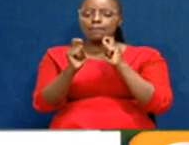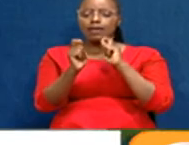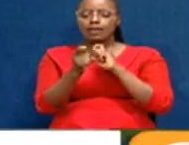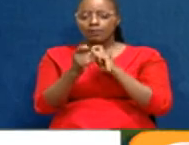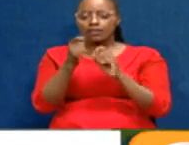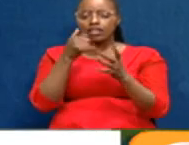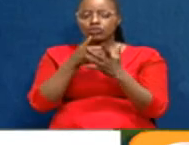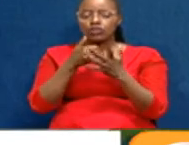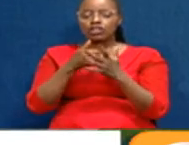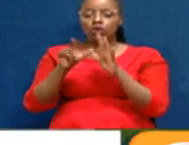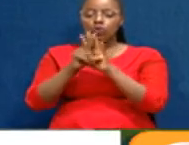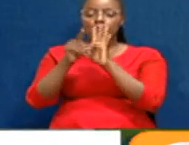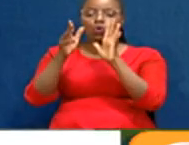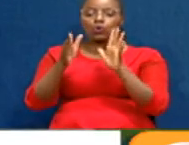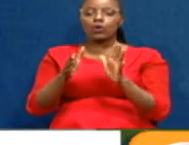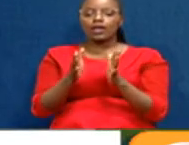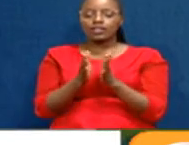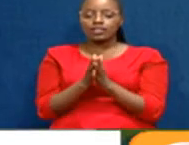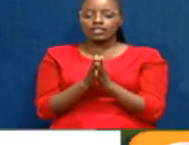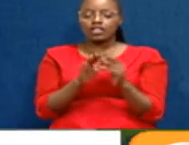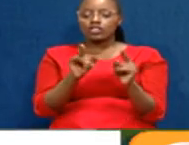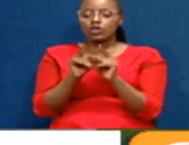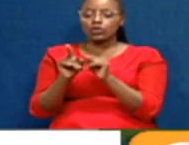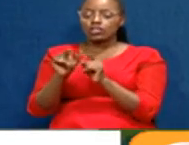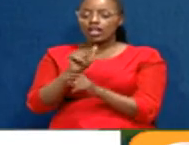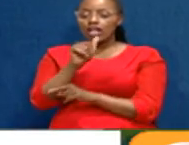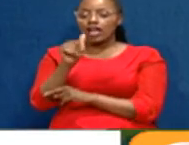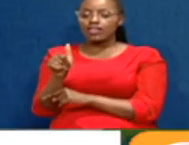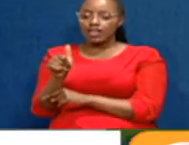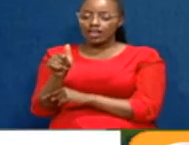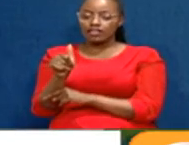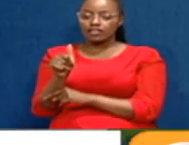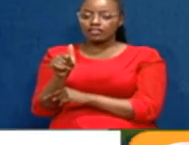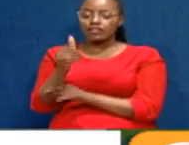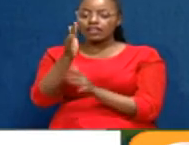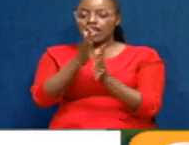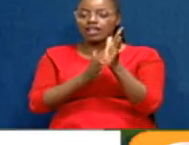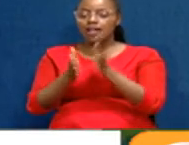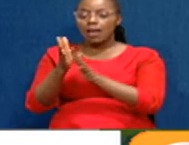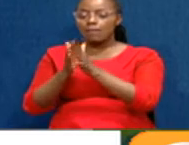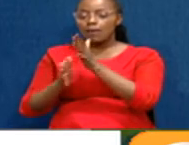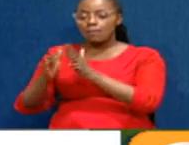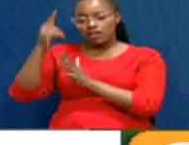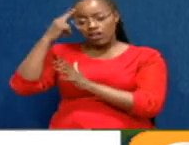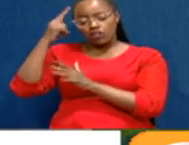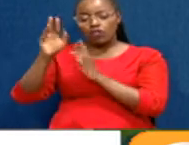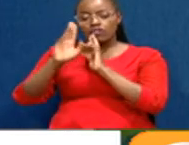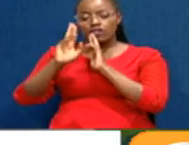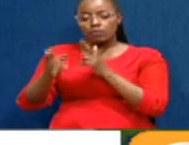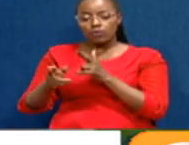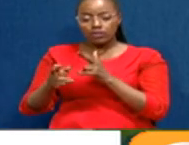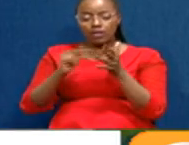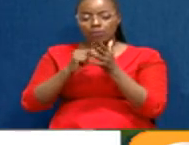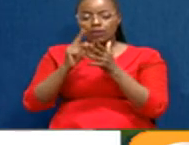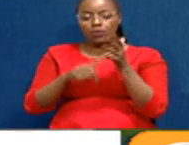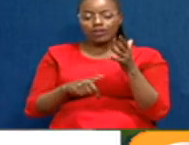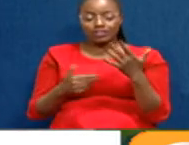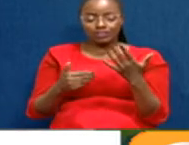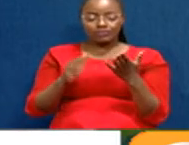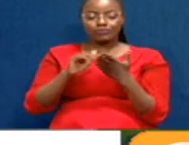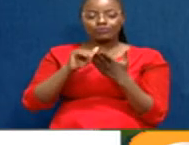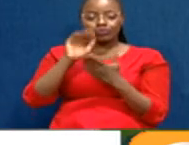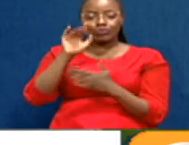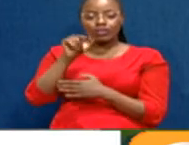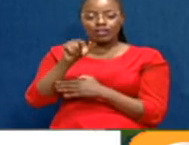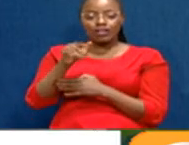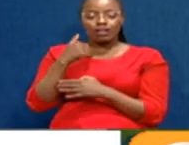to include the lawyers and others in preparation for the report. So essentially, it has